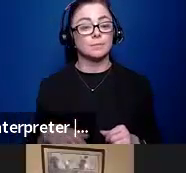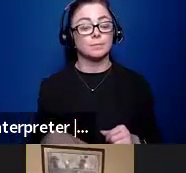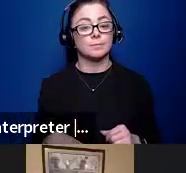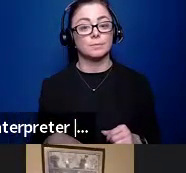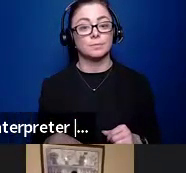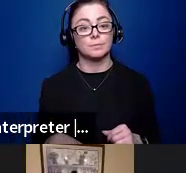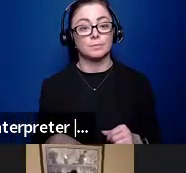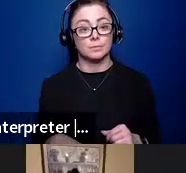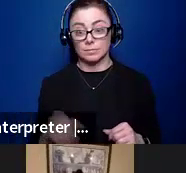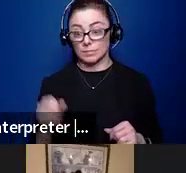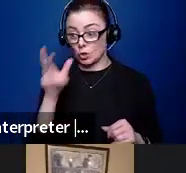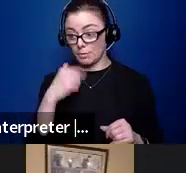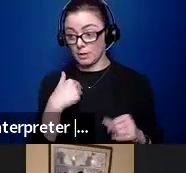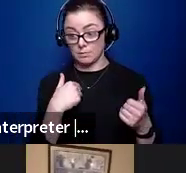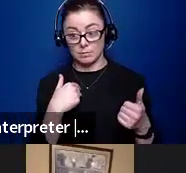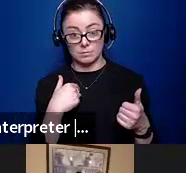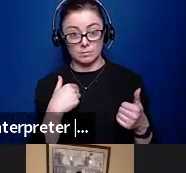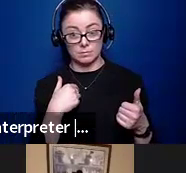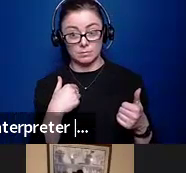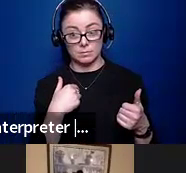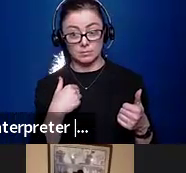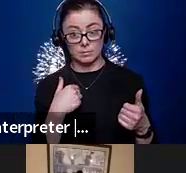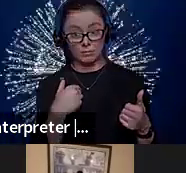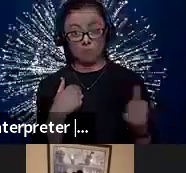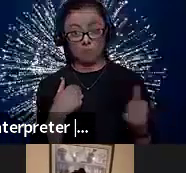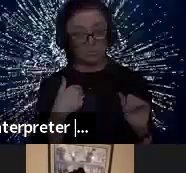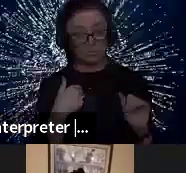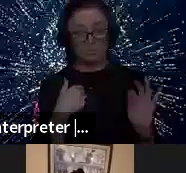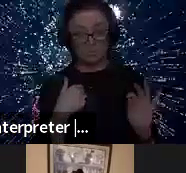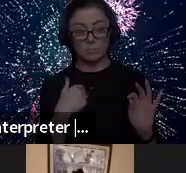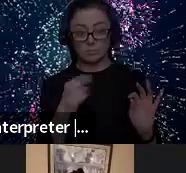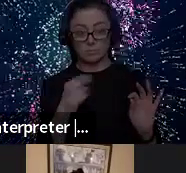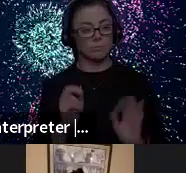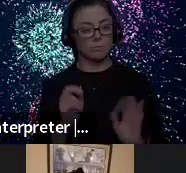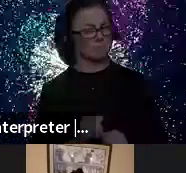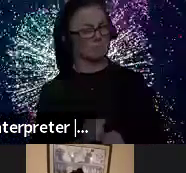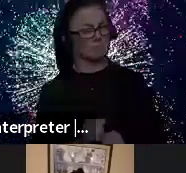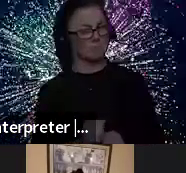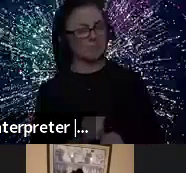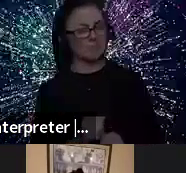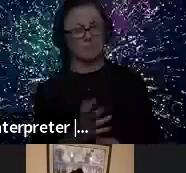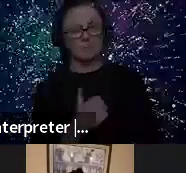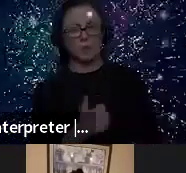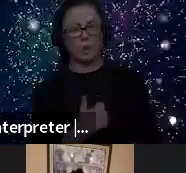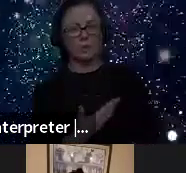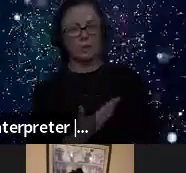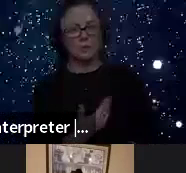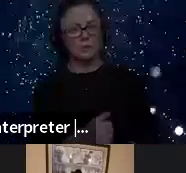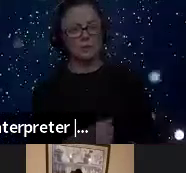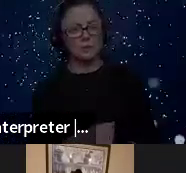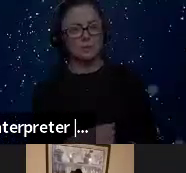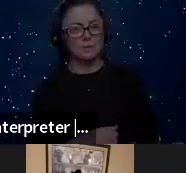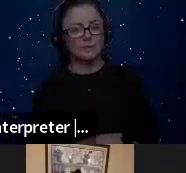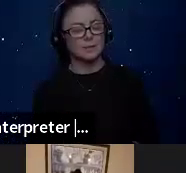Hi, good evening. Can you hear me okay? Hi, I am a mother of a beautiful 6-year-old